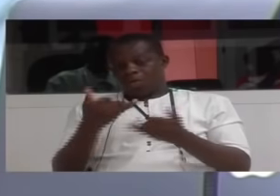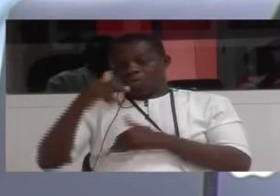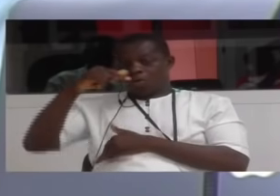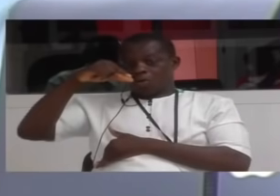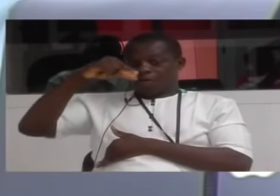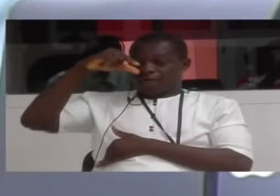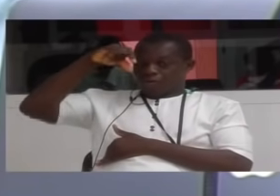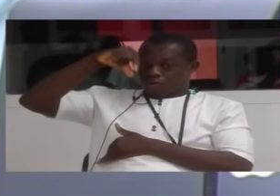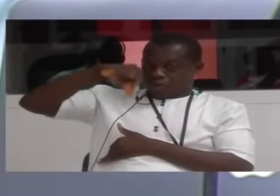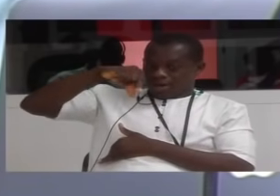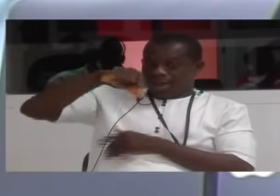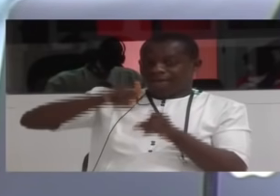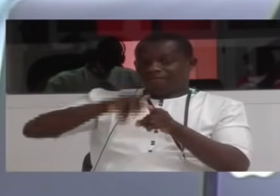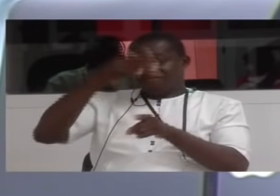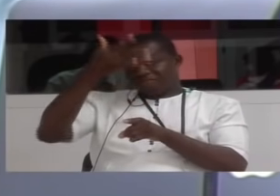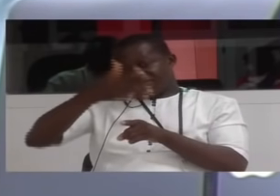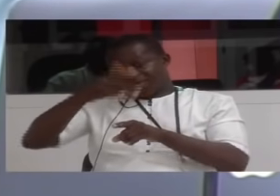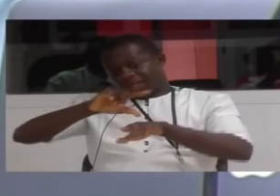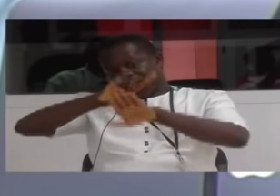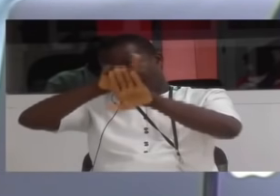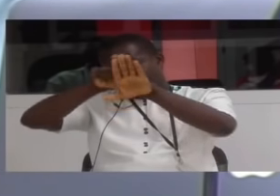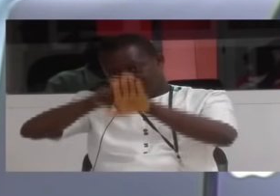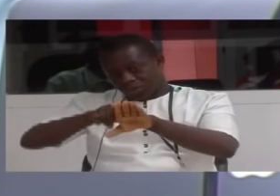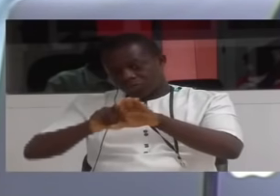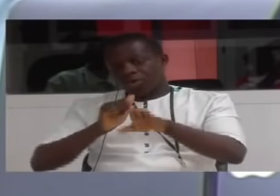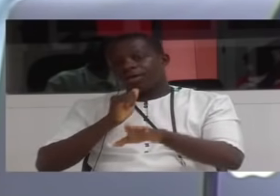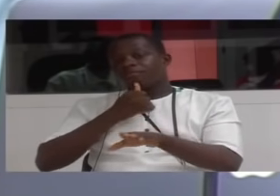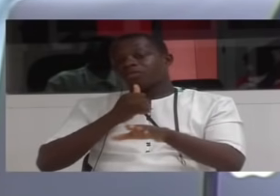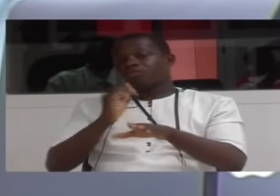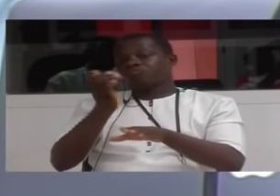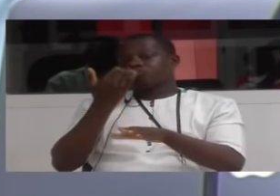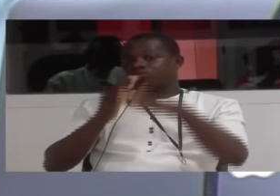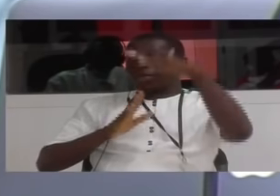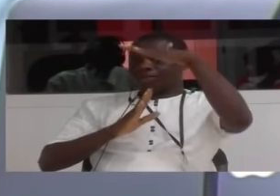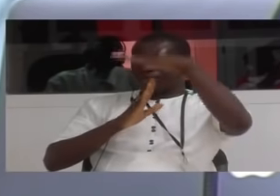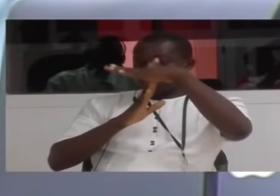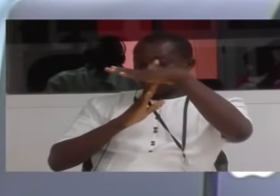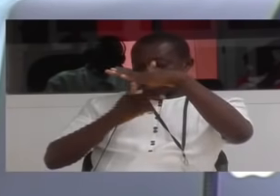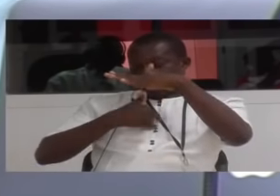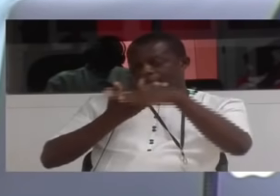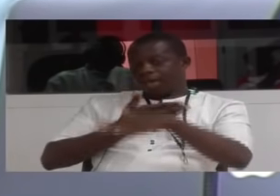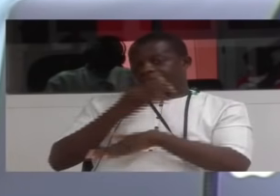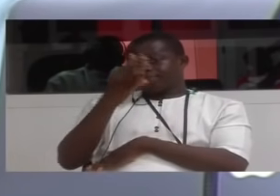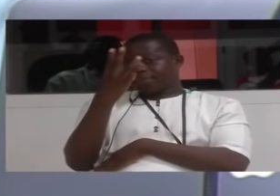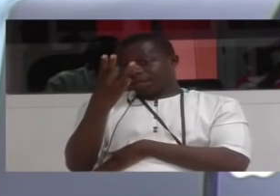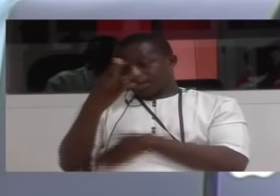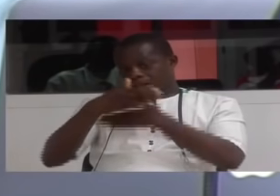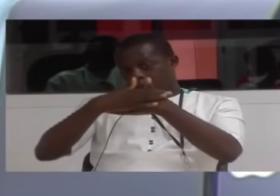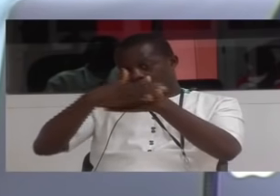it's 15 minutes to the lunch break. I have 3 more issues to cover.